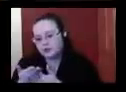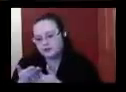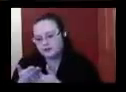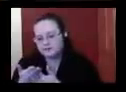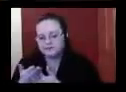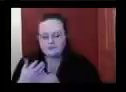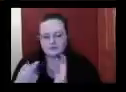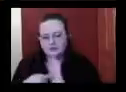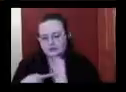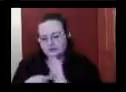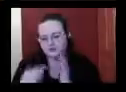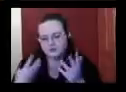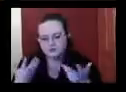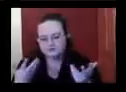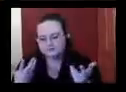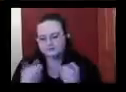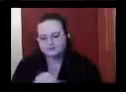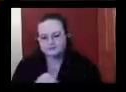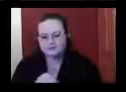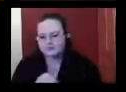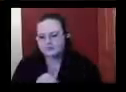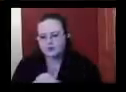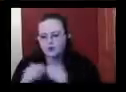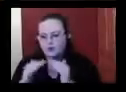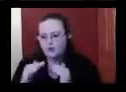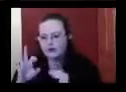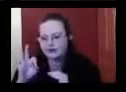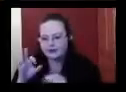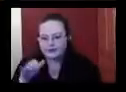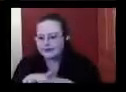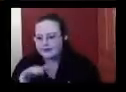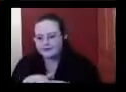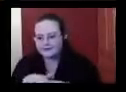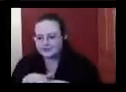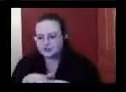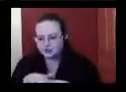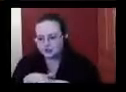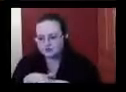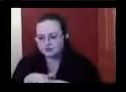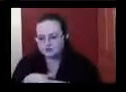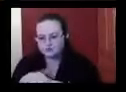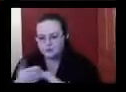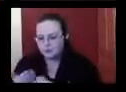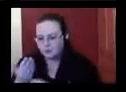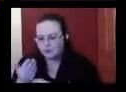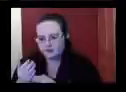for example, a student might be in their grade 9 English class for the morning.